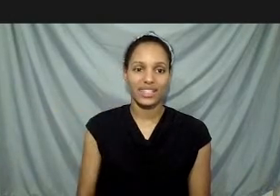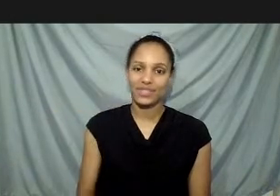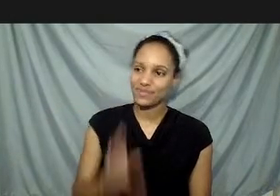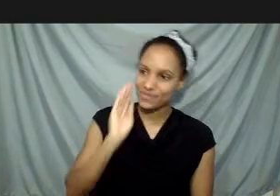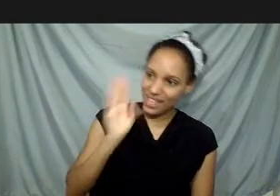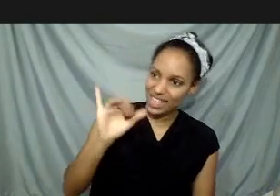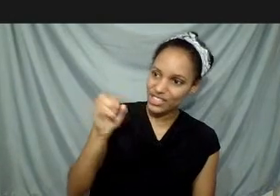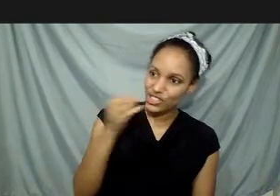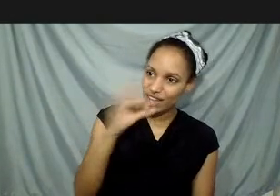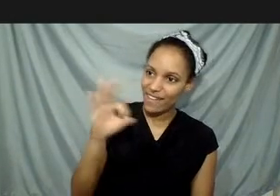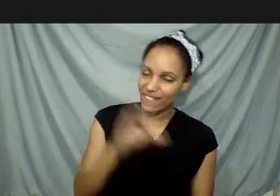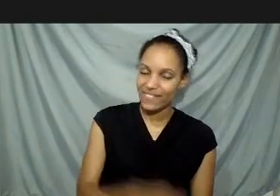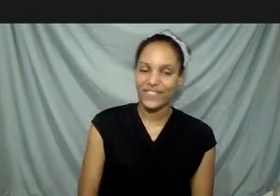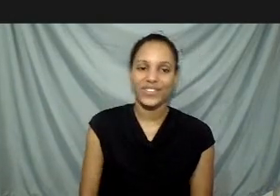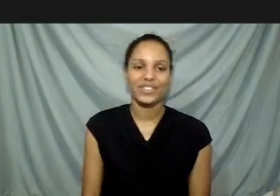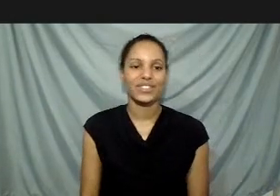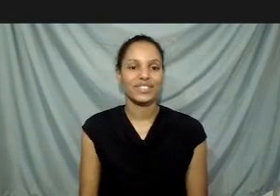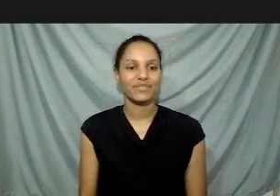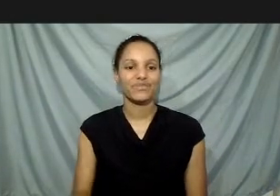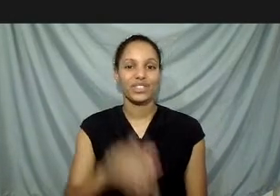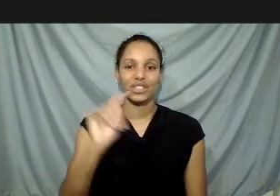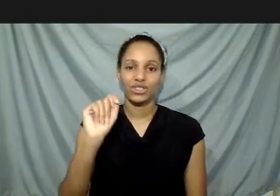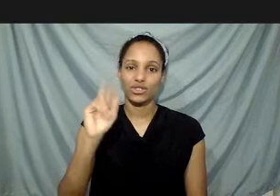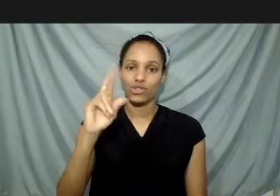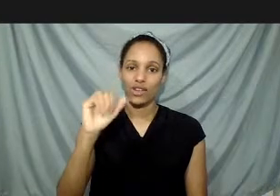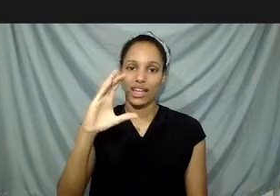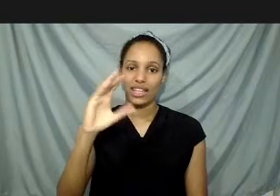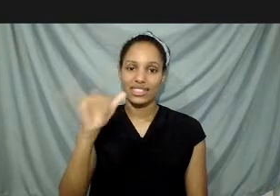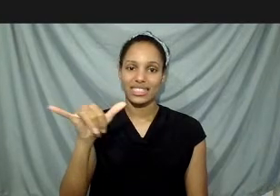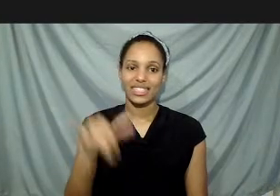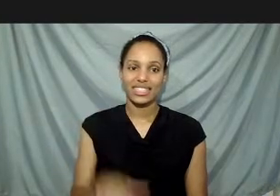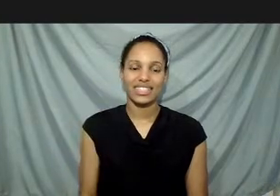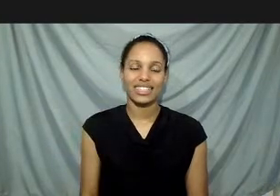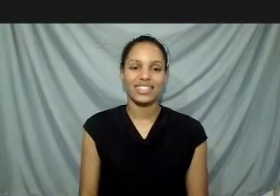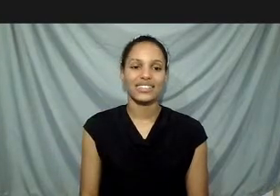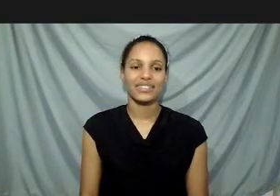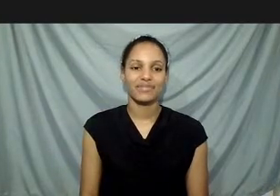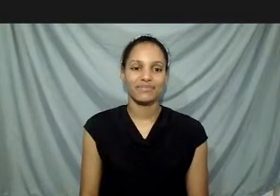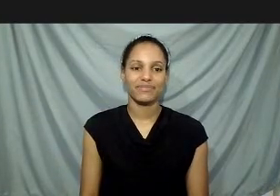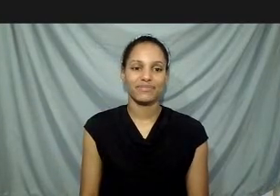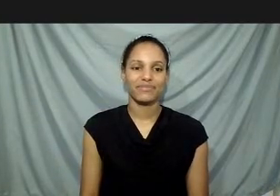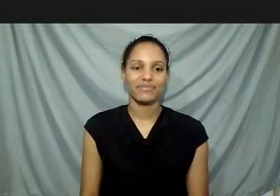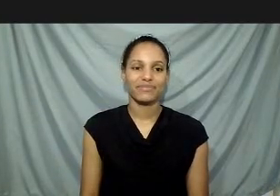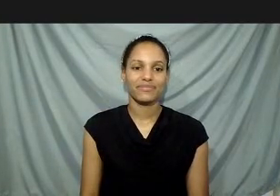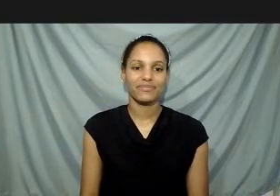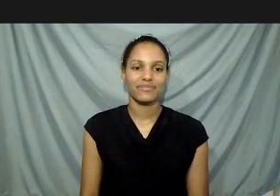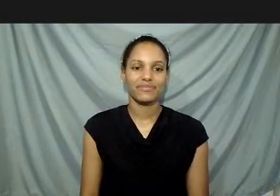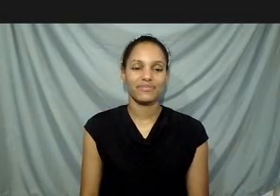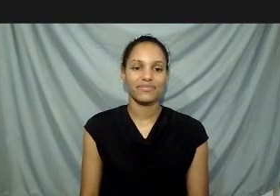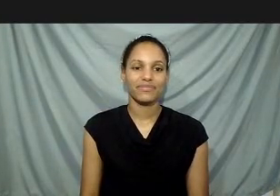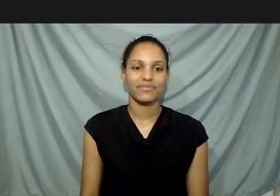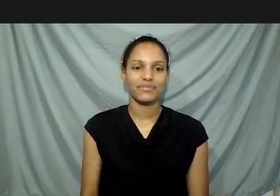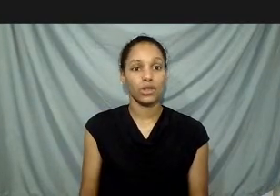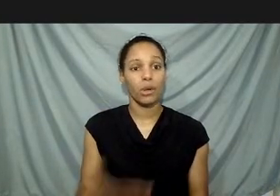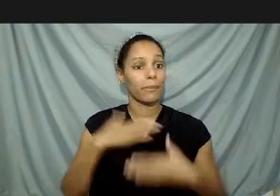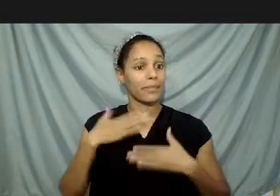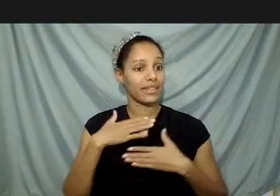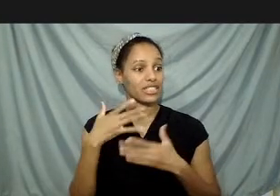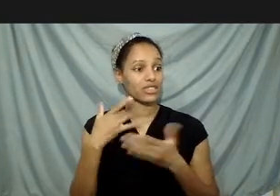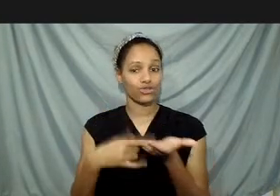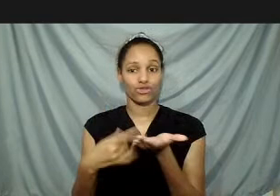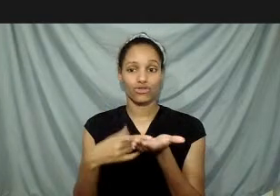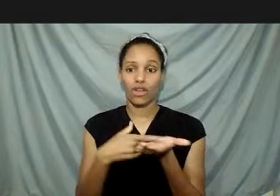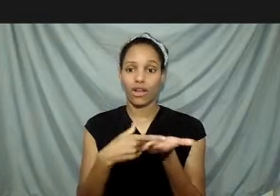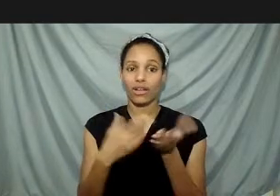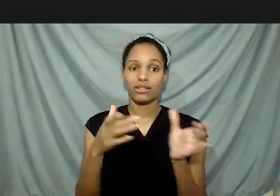Jeffrey. Yeah. And Tracy Herrick, Montclair in the house. I'm talk amongst yourself because David